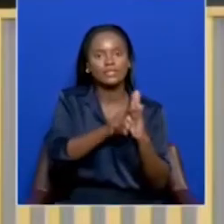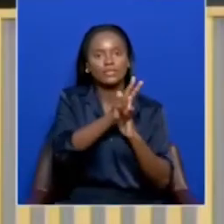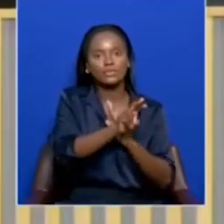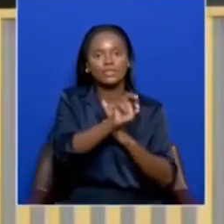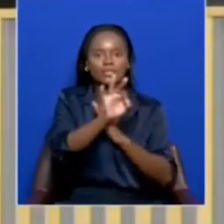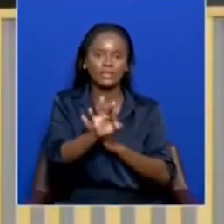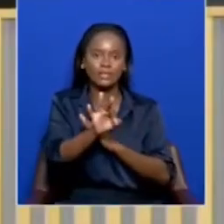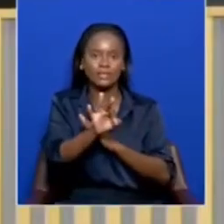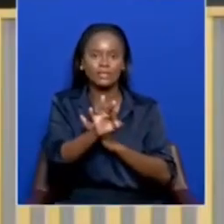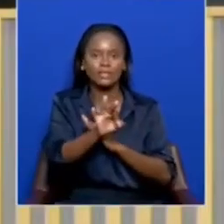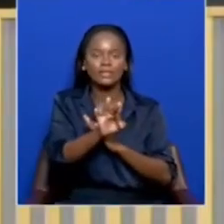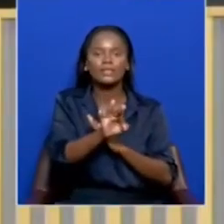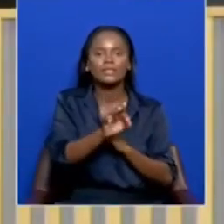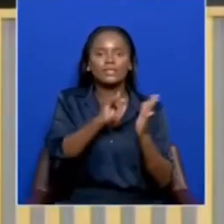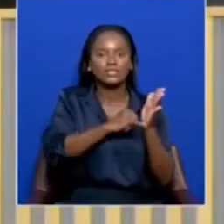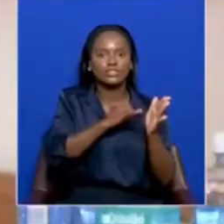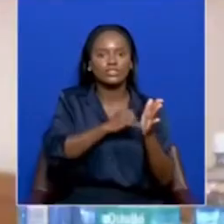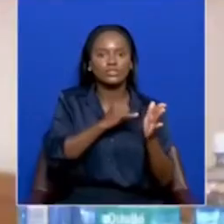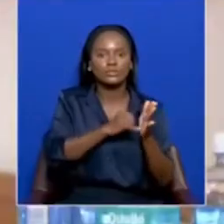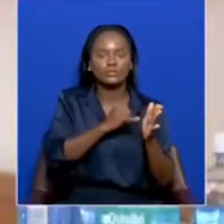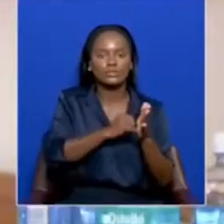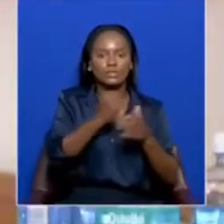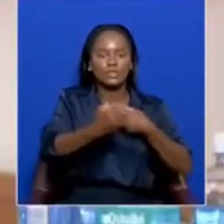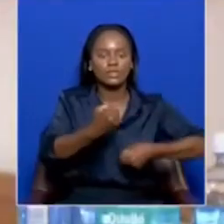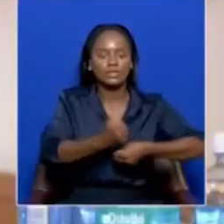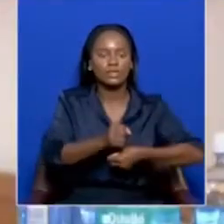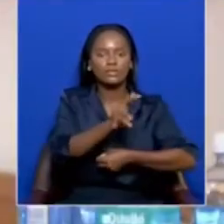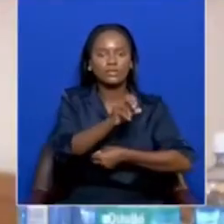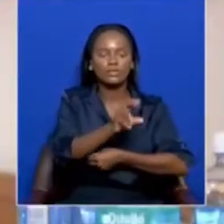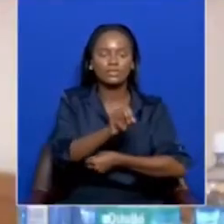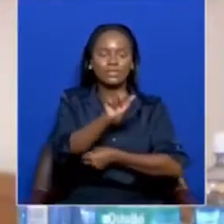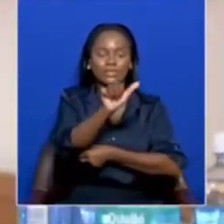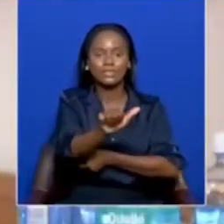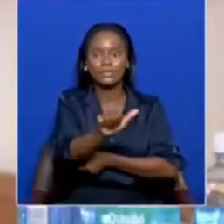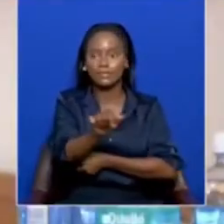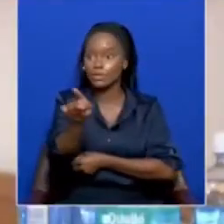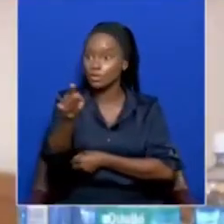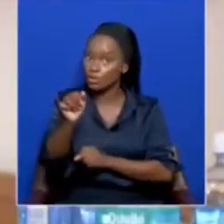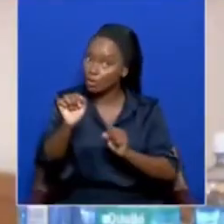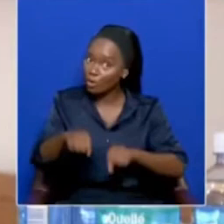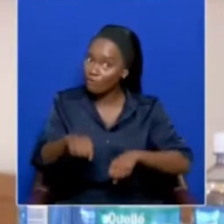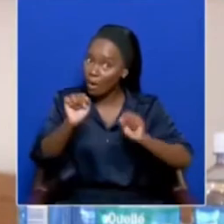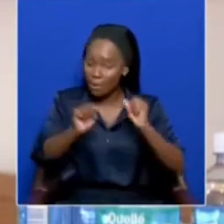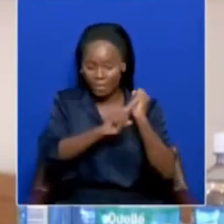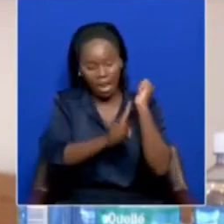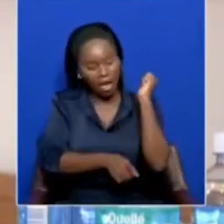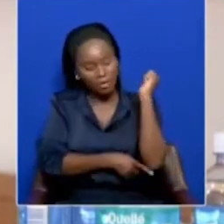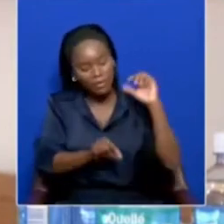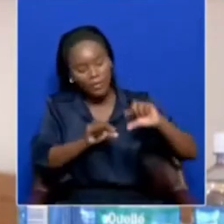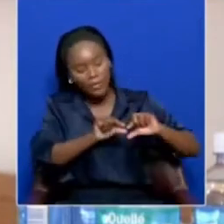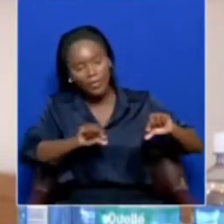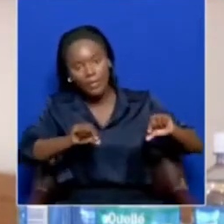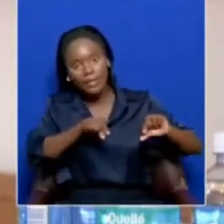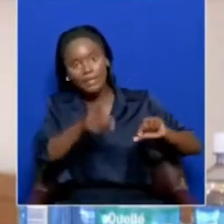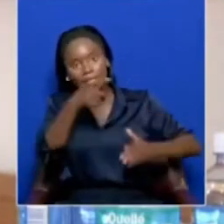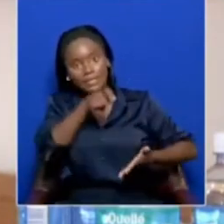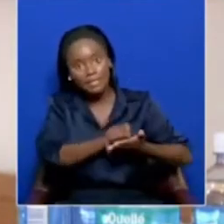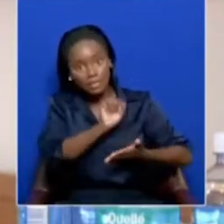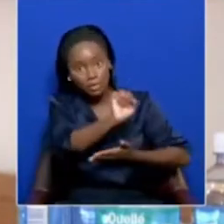That's correct, Chair. Do you confirm that's your signature there to attach? That is my signature,